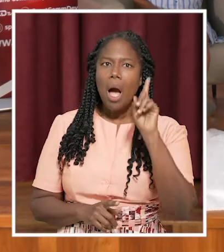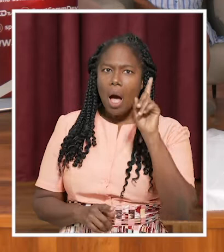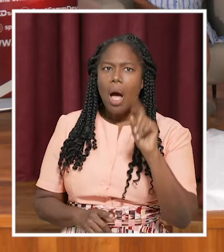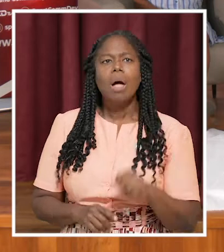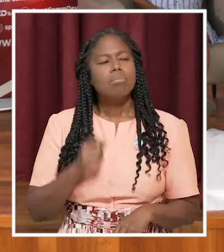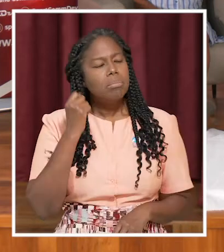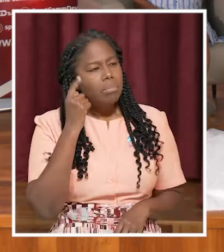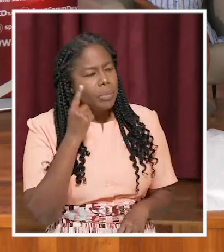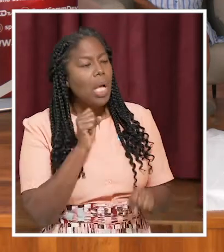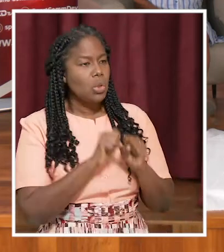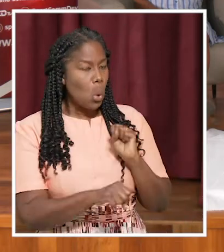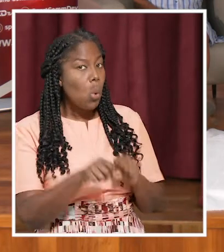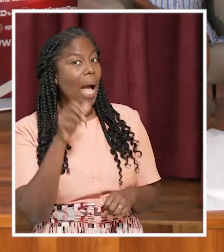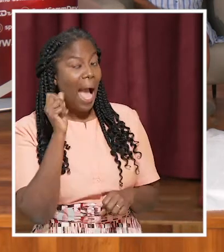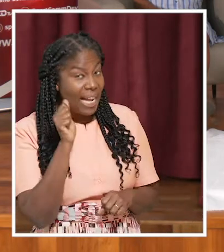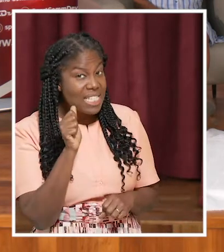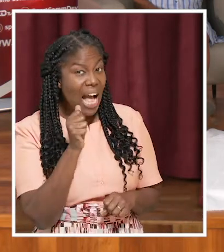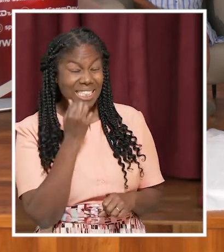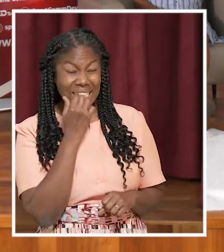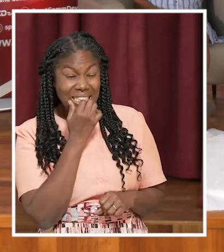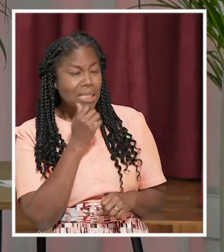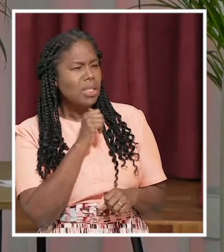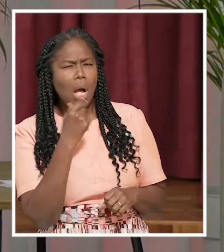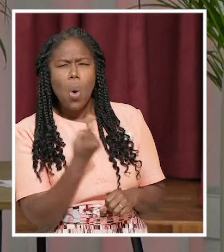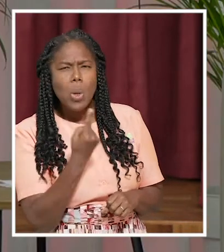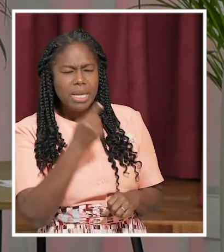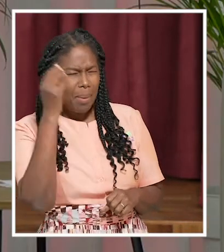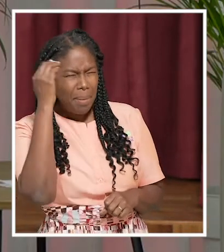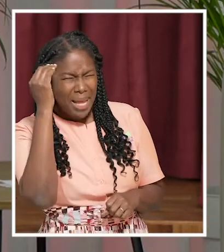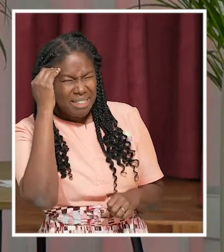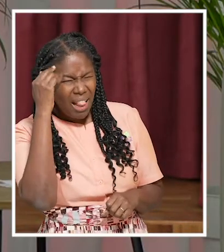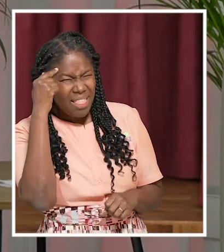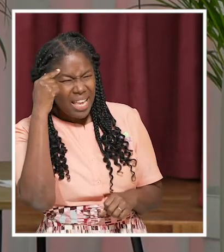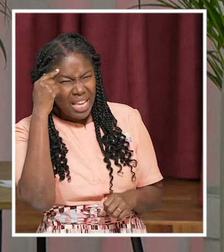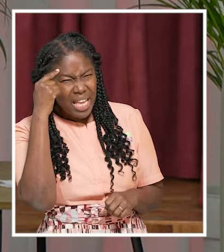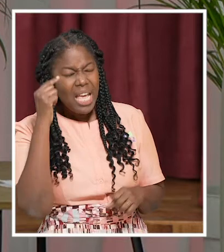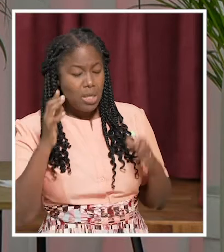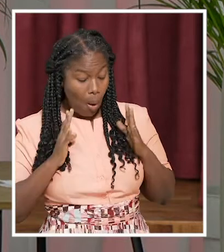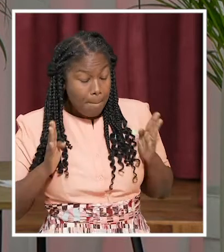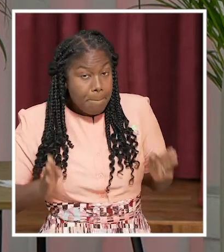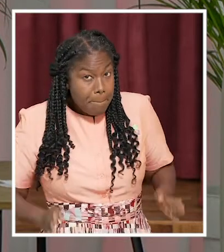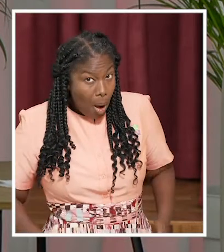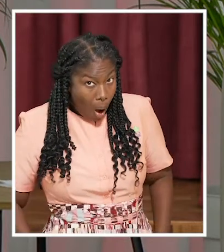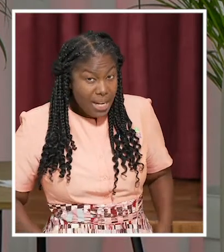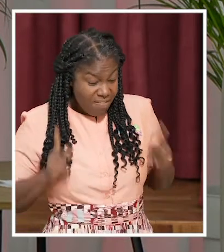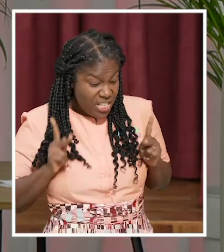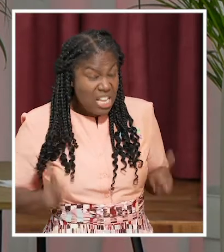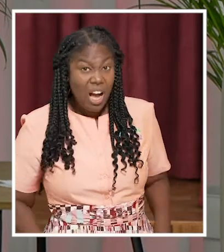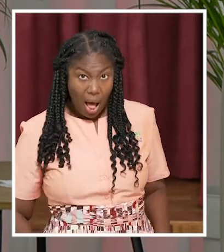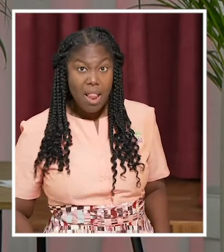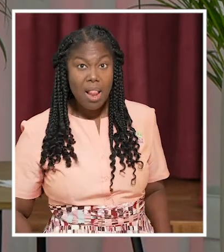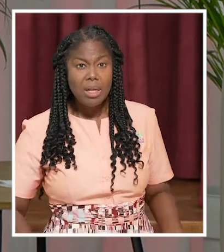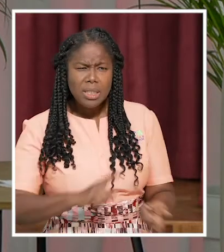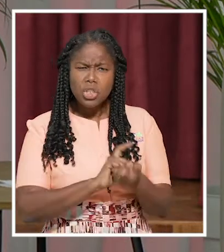issue, because you're speaking about physical things that actually happens to the body that the person can feel. Yes, So absolutely. So what are just